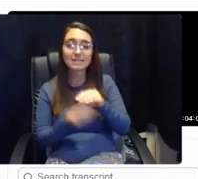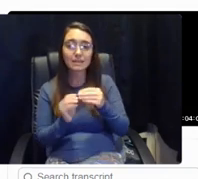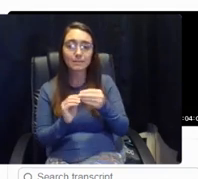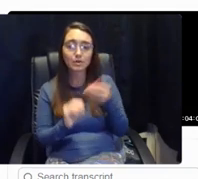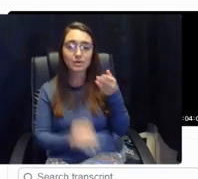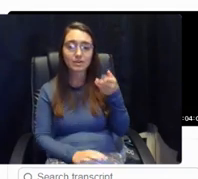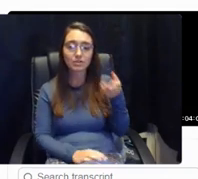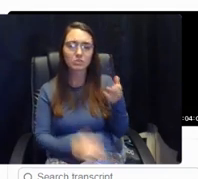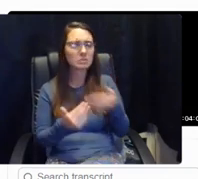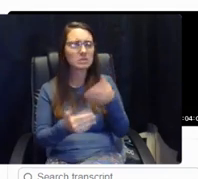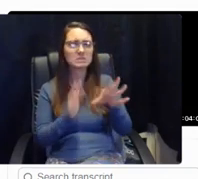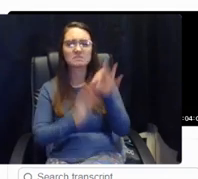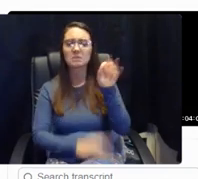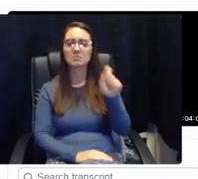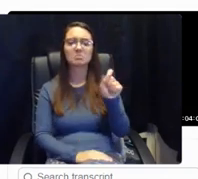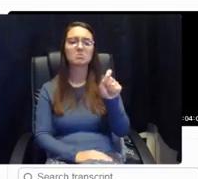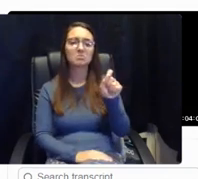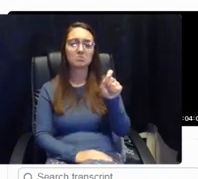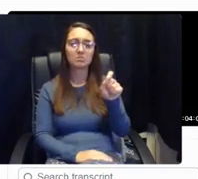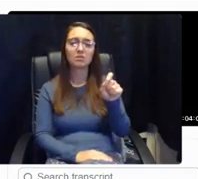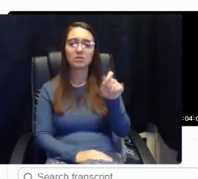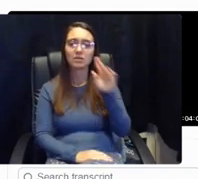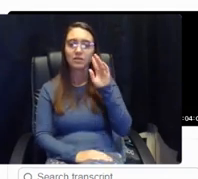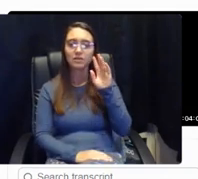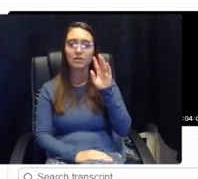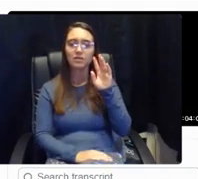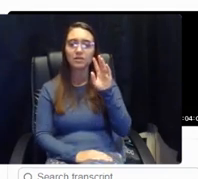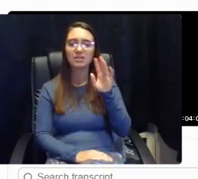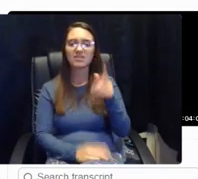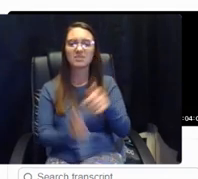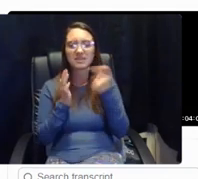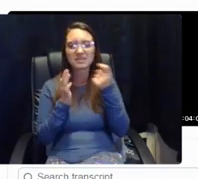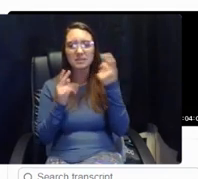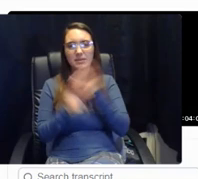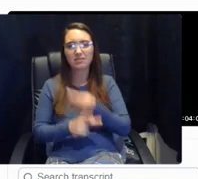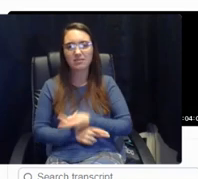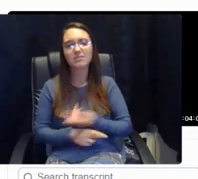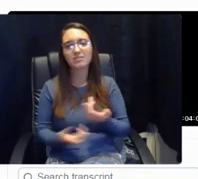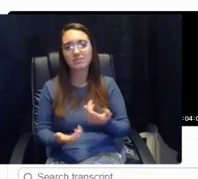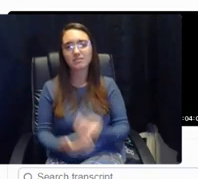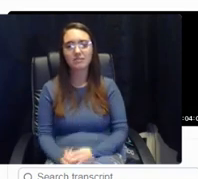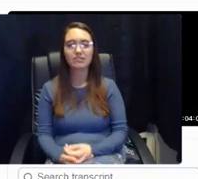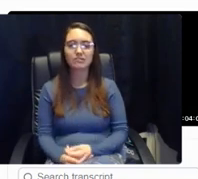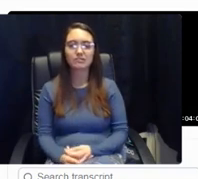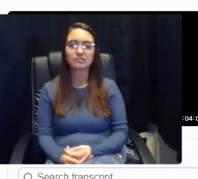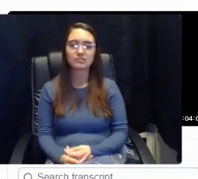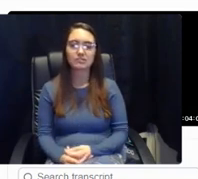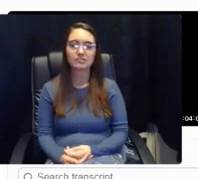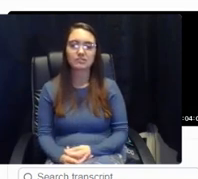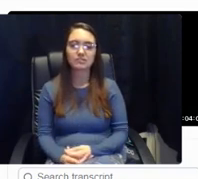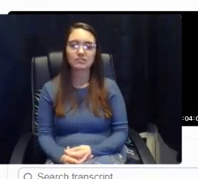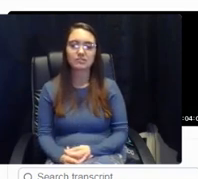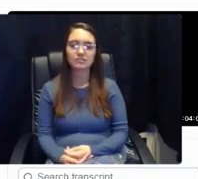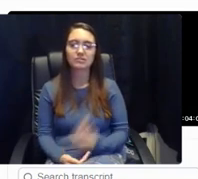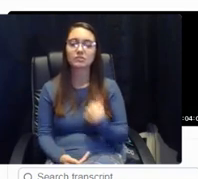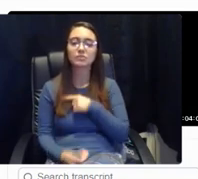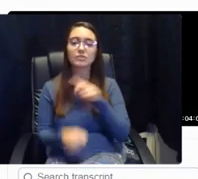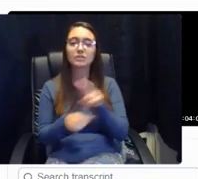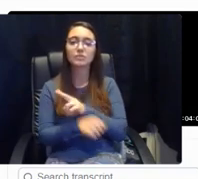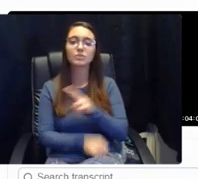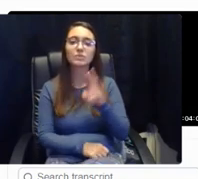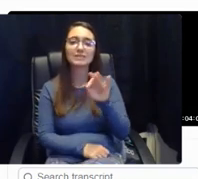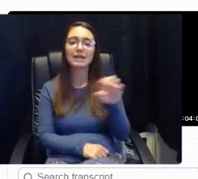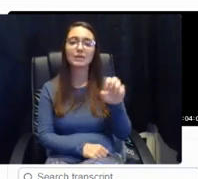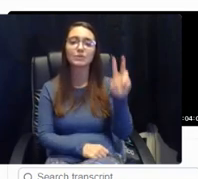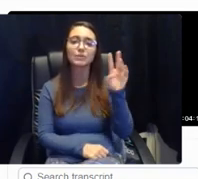find, and this number will take some effort to find out, okay? So we use iron 2, iron 3 in this